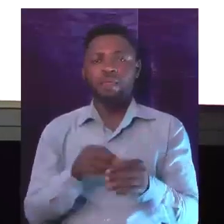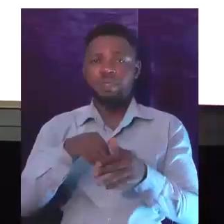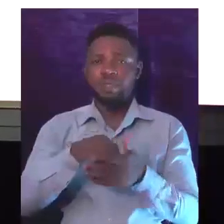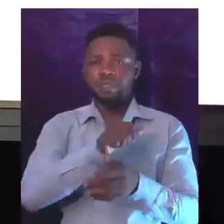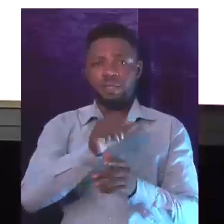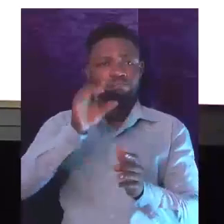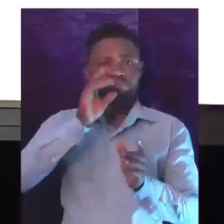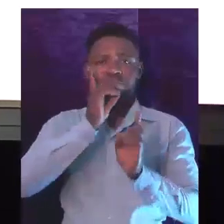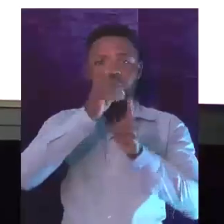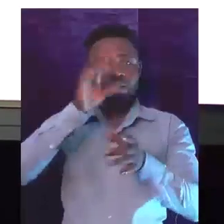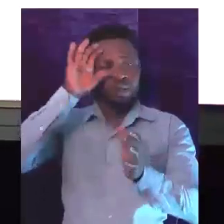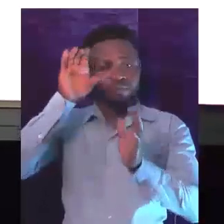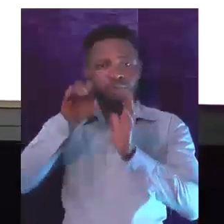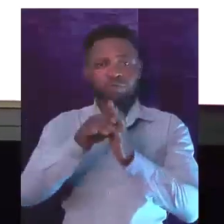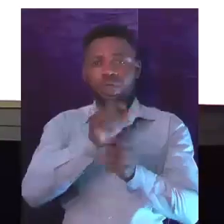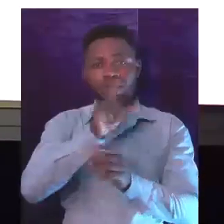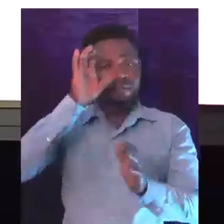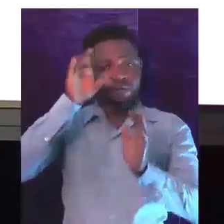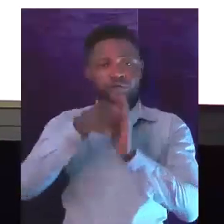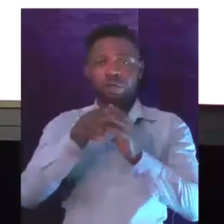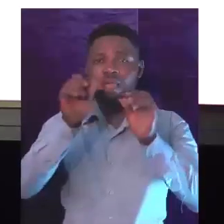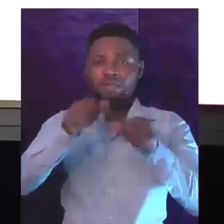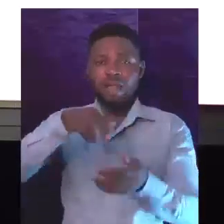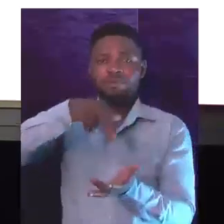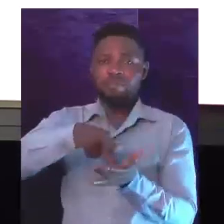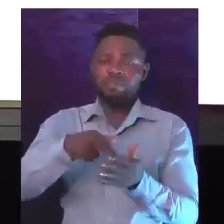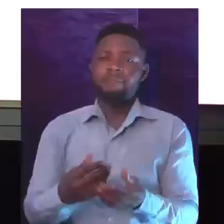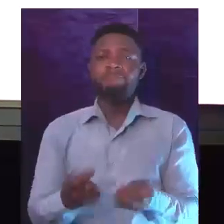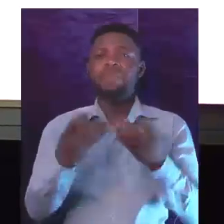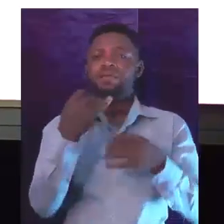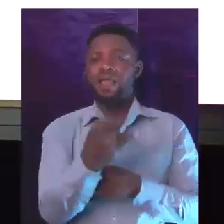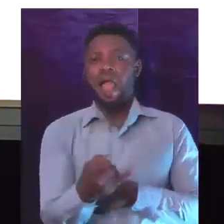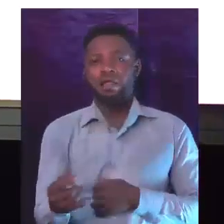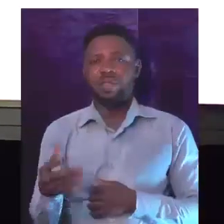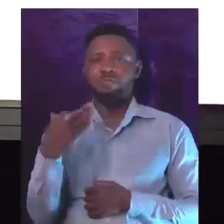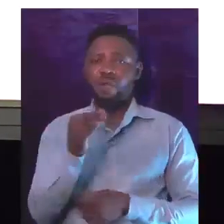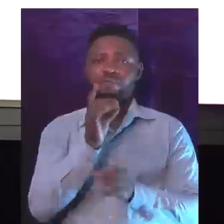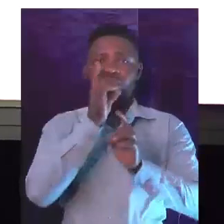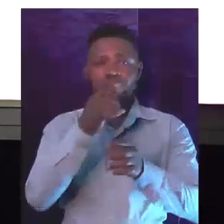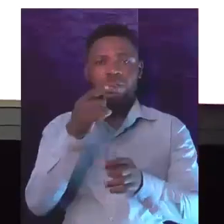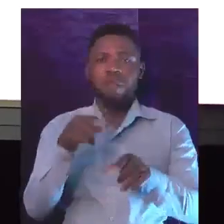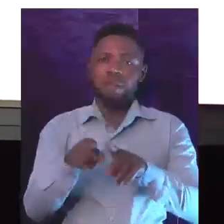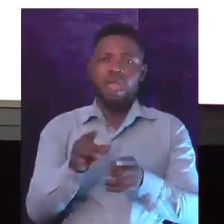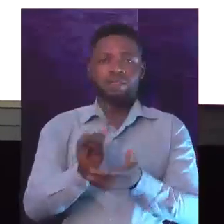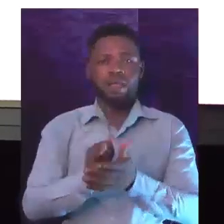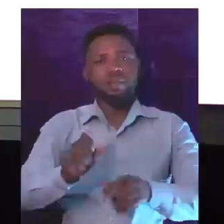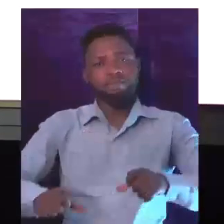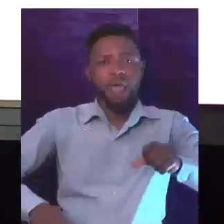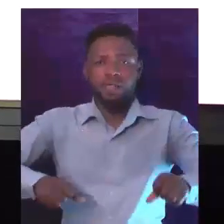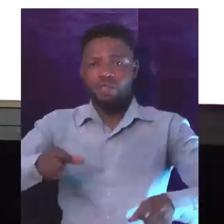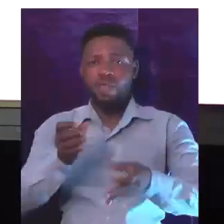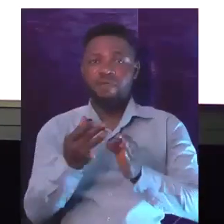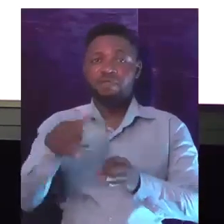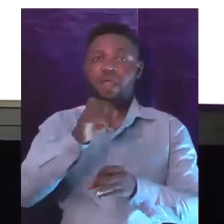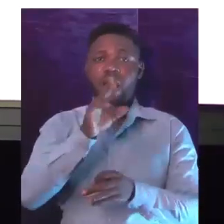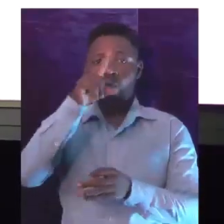Sometimes in a pictogram, a picture can represent many items of data. For instance, like that bicycle.